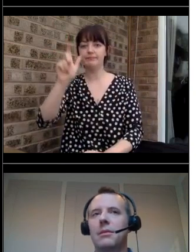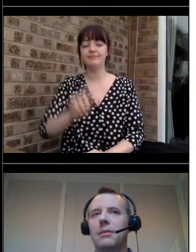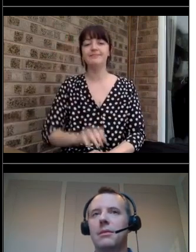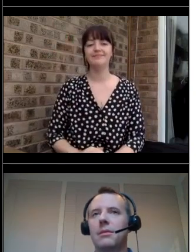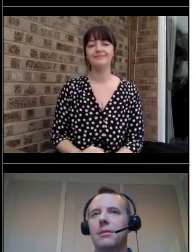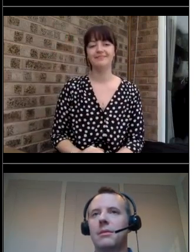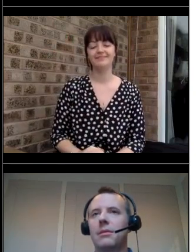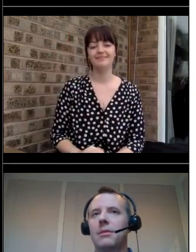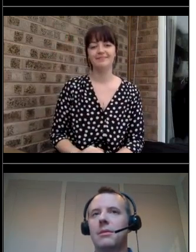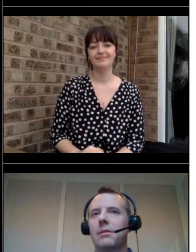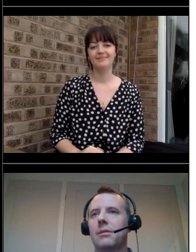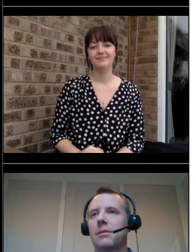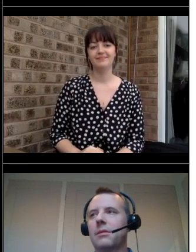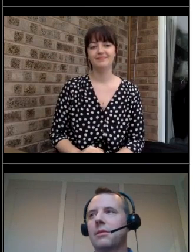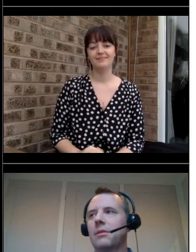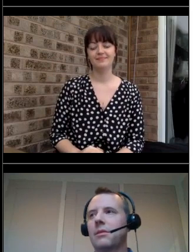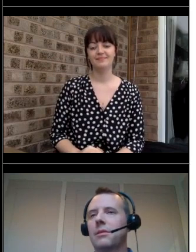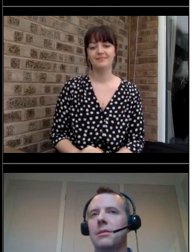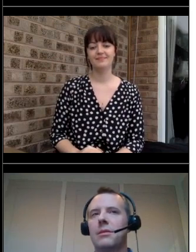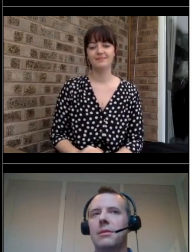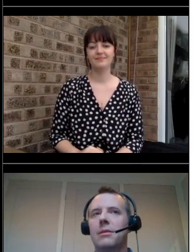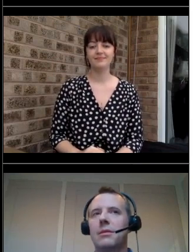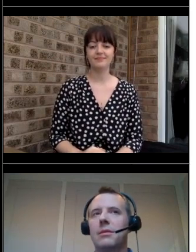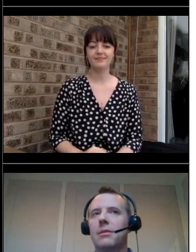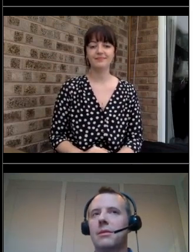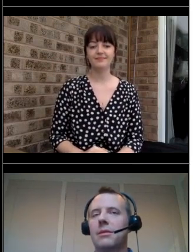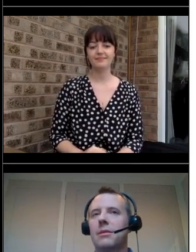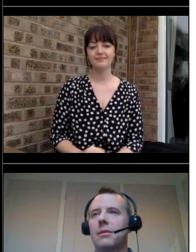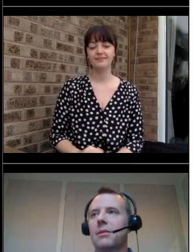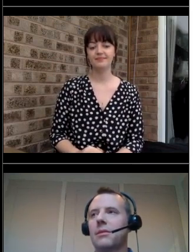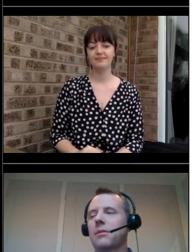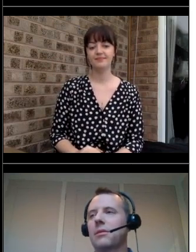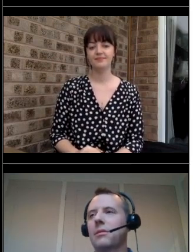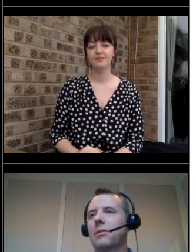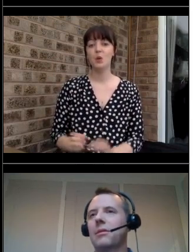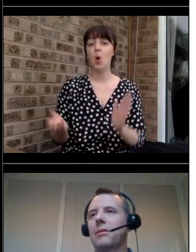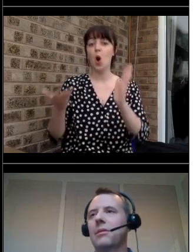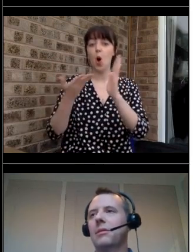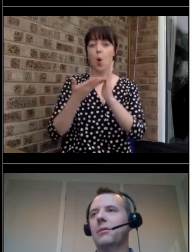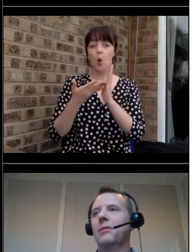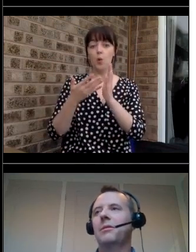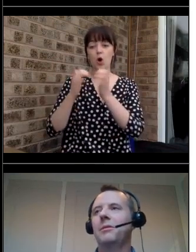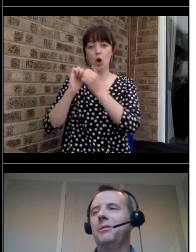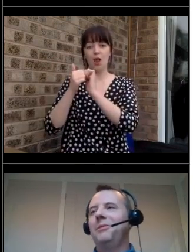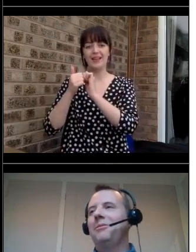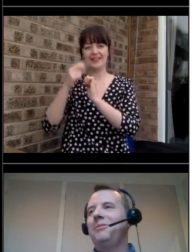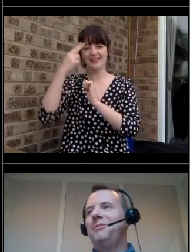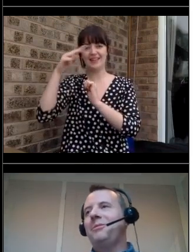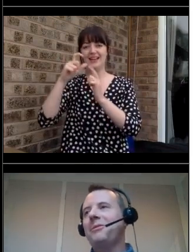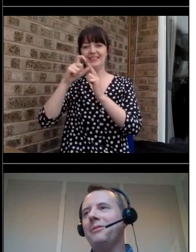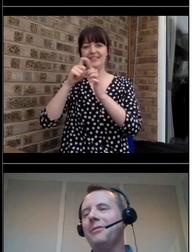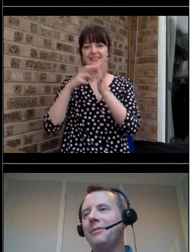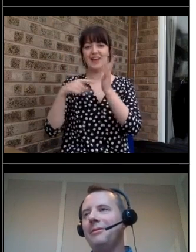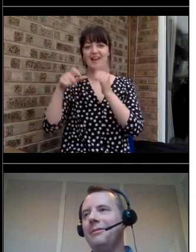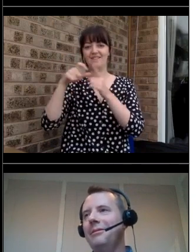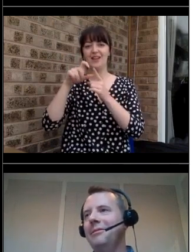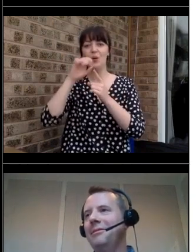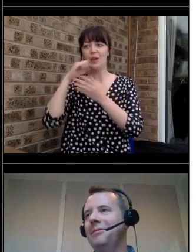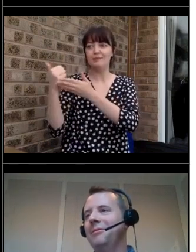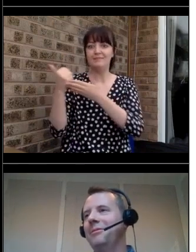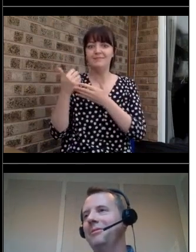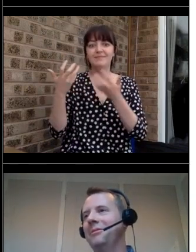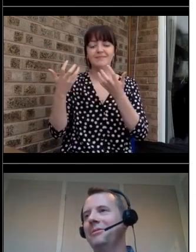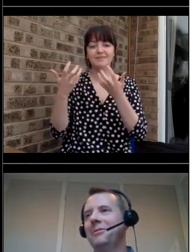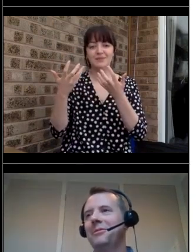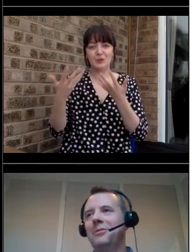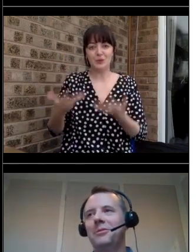the camera and click the X in the normal way. Lastly, behind the scenes, our colleague David is helping us out today to make sure this webinar gets